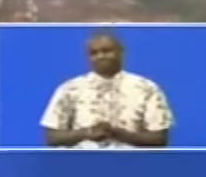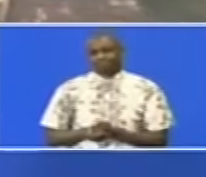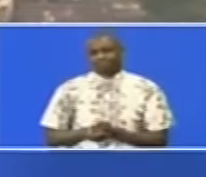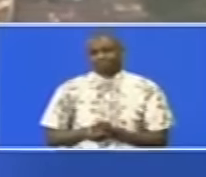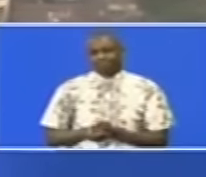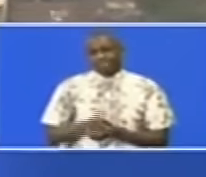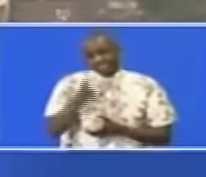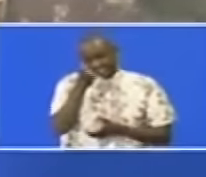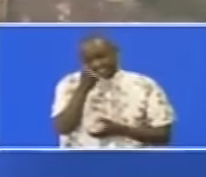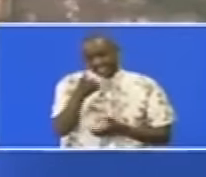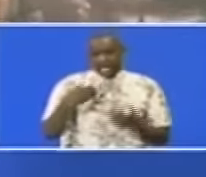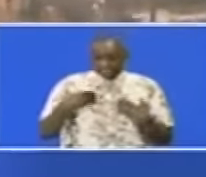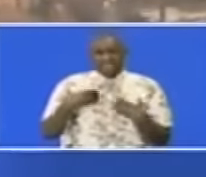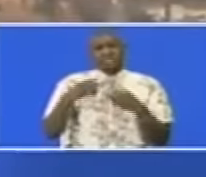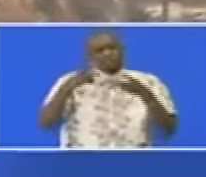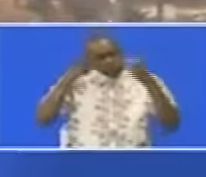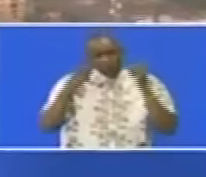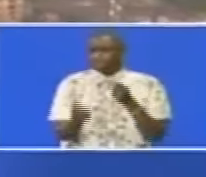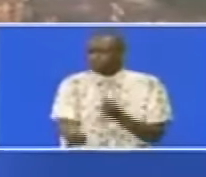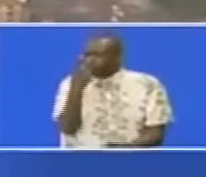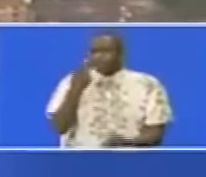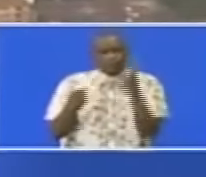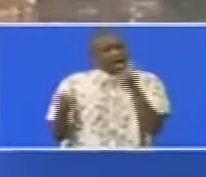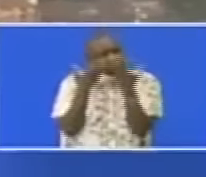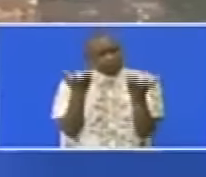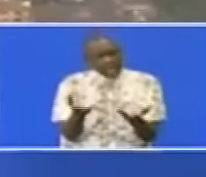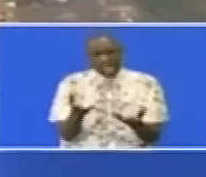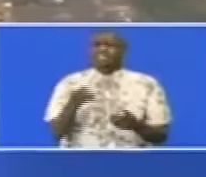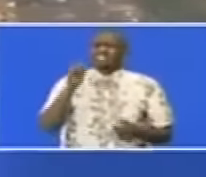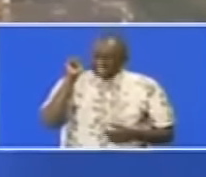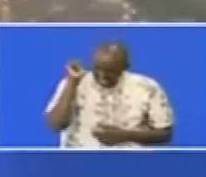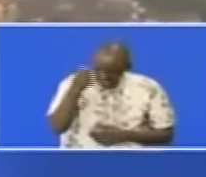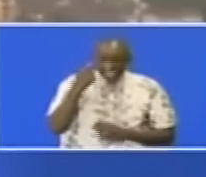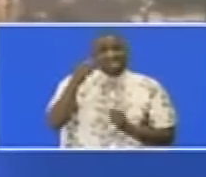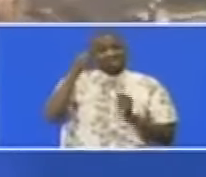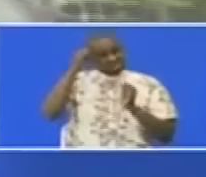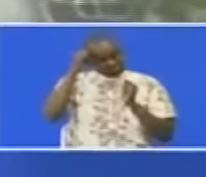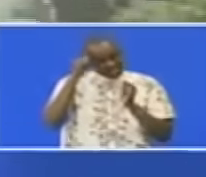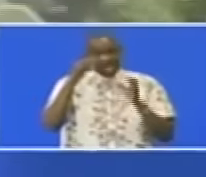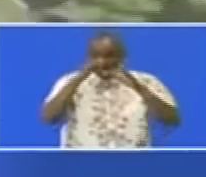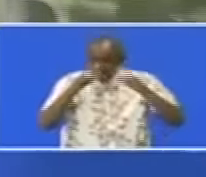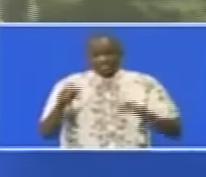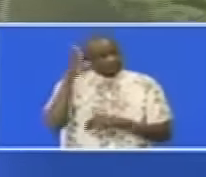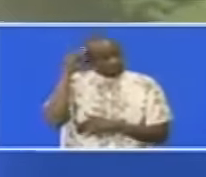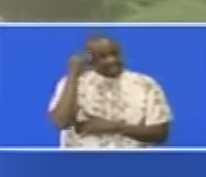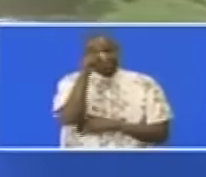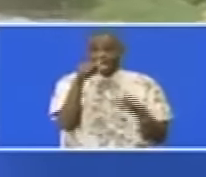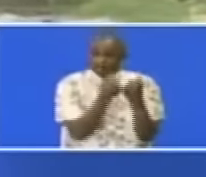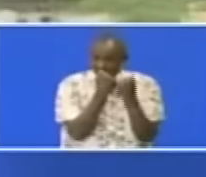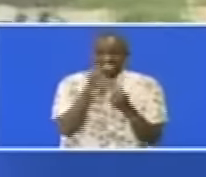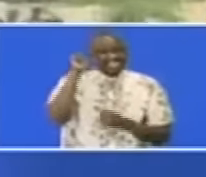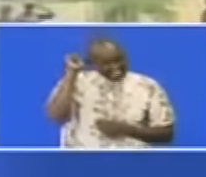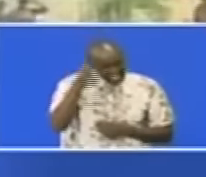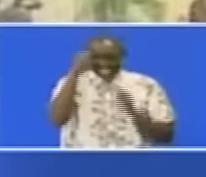Smarting from an increased number of terror attacks, the latest being an attack on a Kenyan military camp in Somalia, the Kenyan